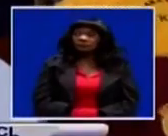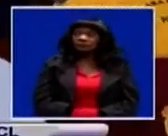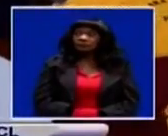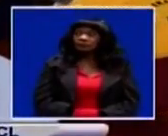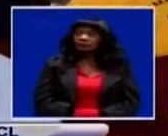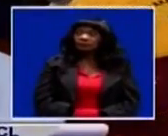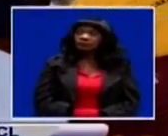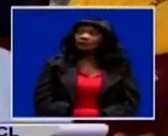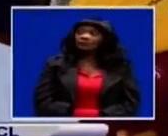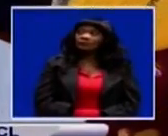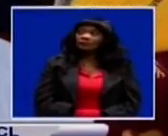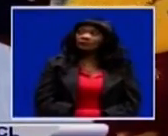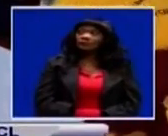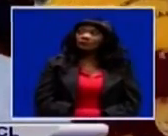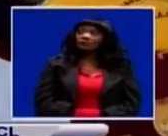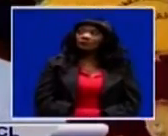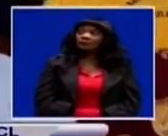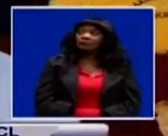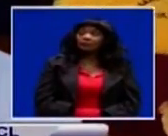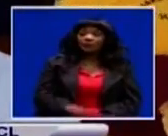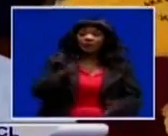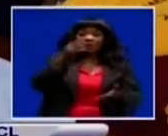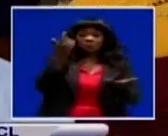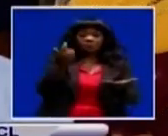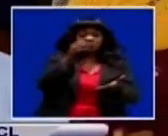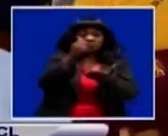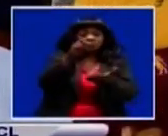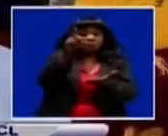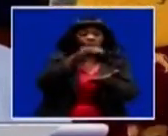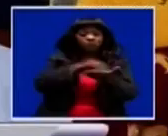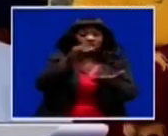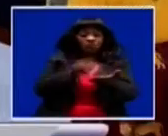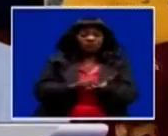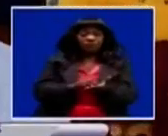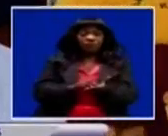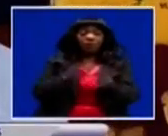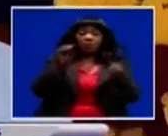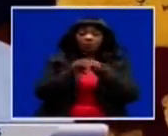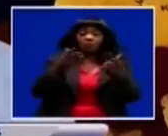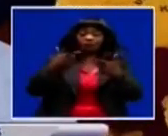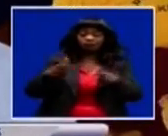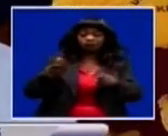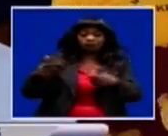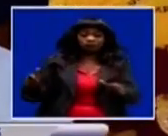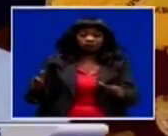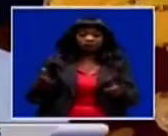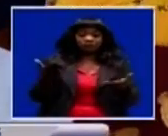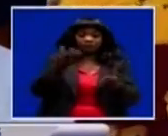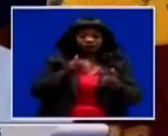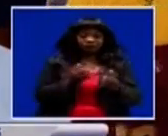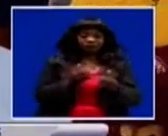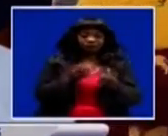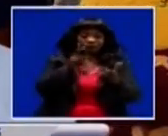Our target for raising funds this year is 1 million kwacha. We have a number of events lined up, but today's event, as